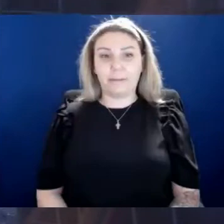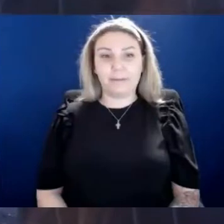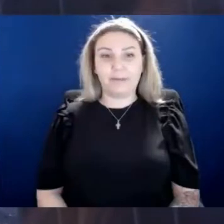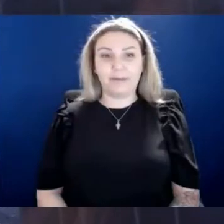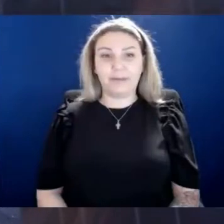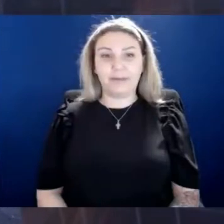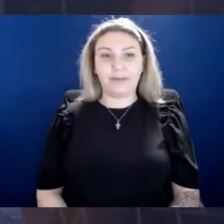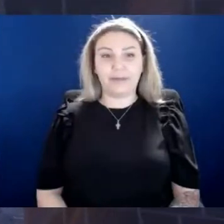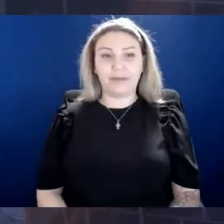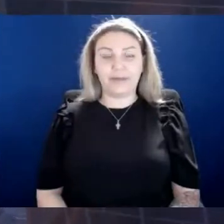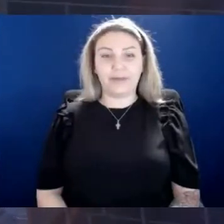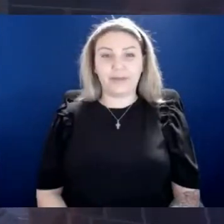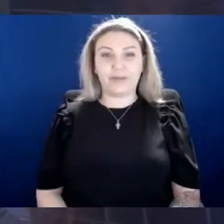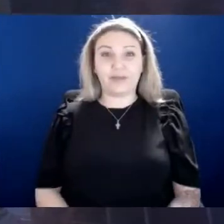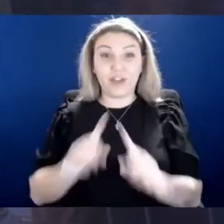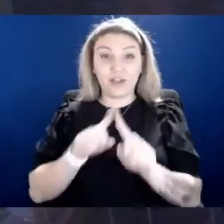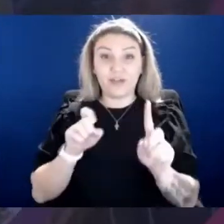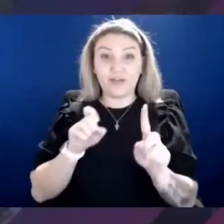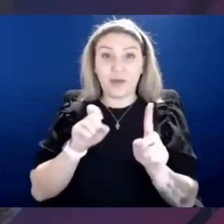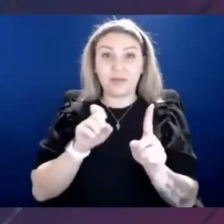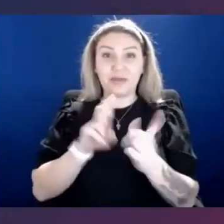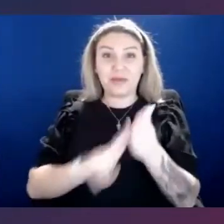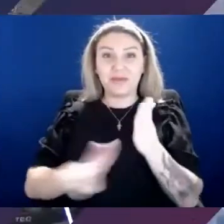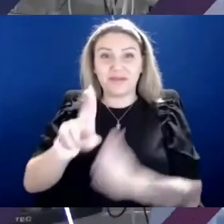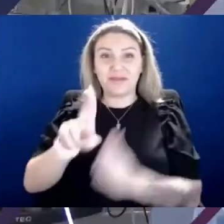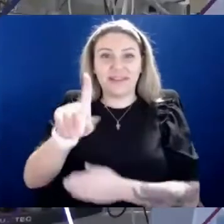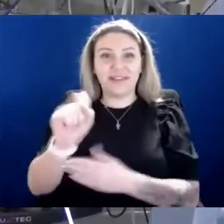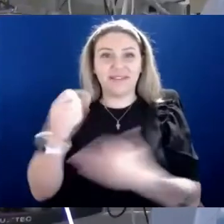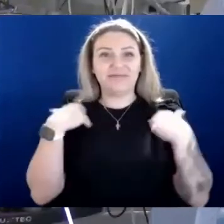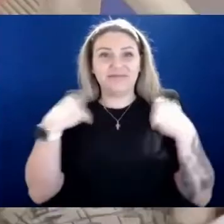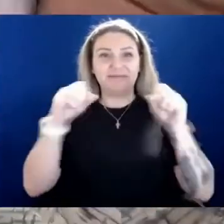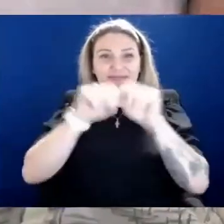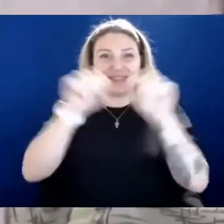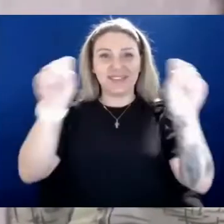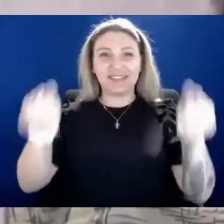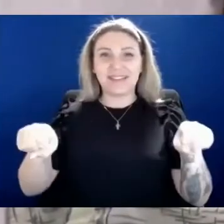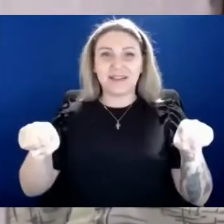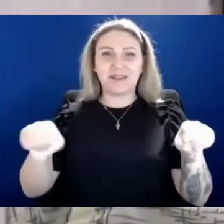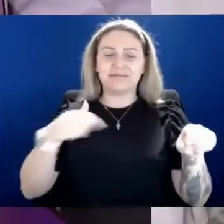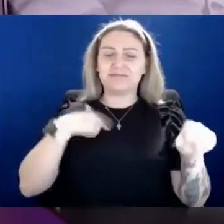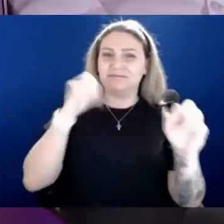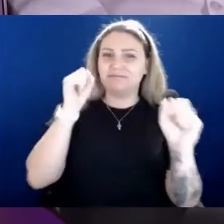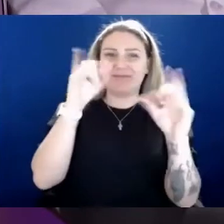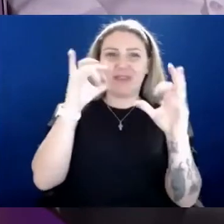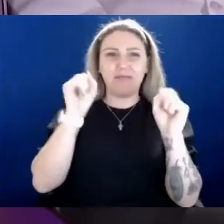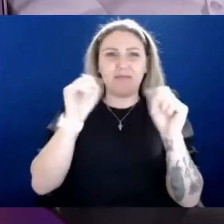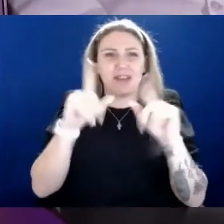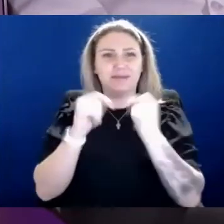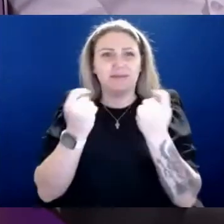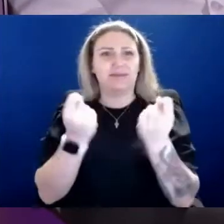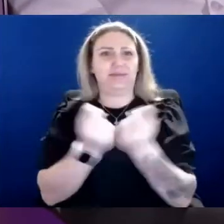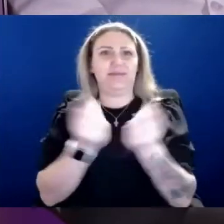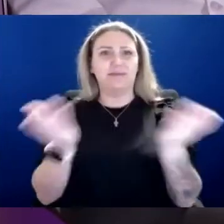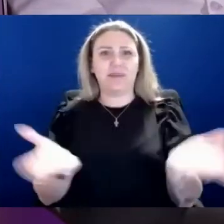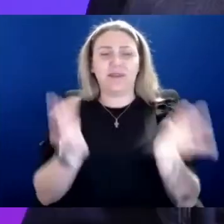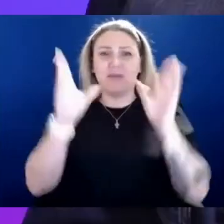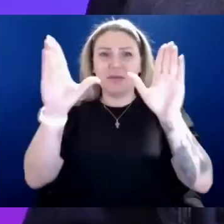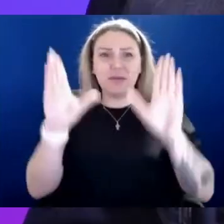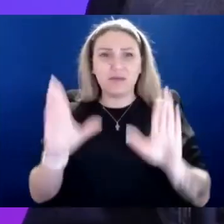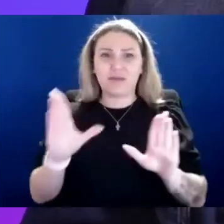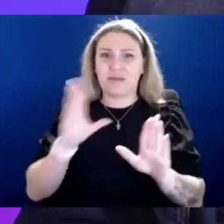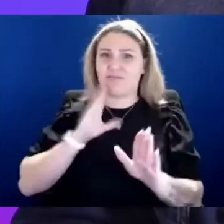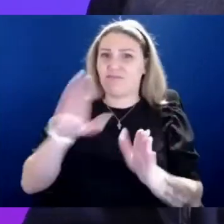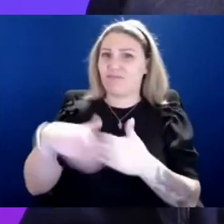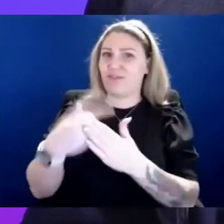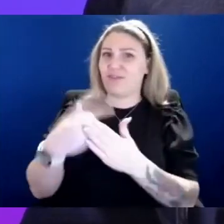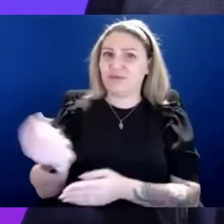From the University of Kansas Health System. I am amazed. The team here is great. I came on a Tuesday, and then by Saturday